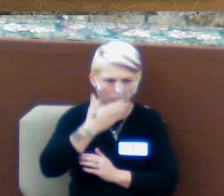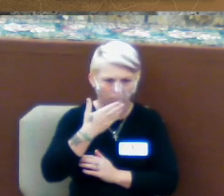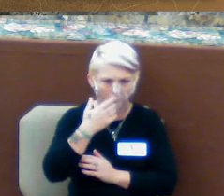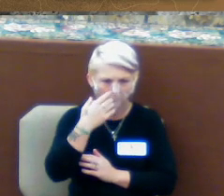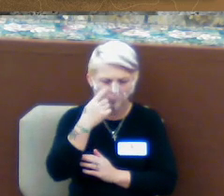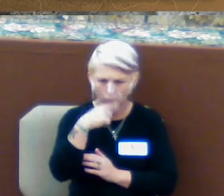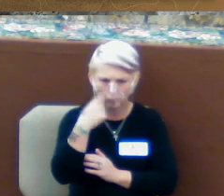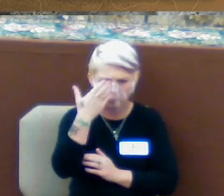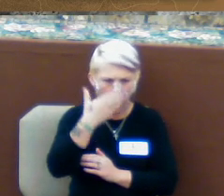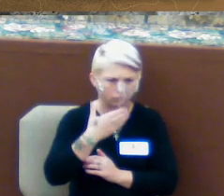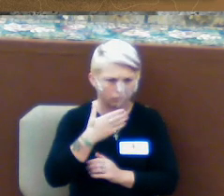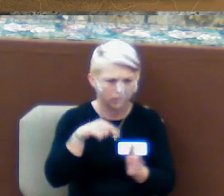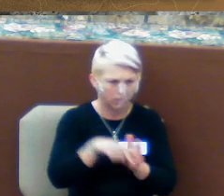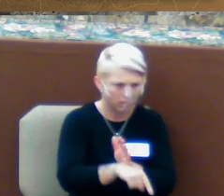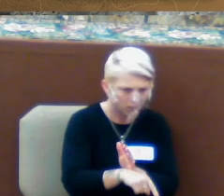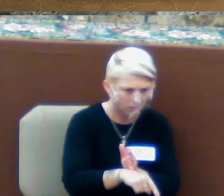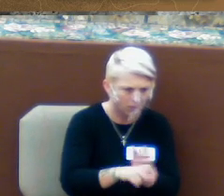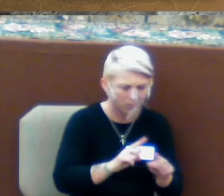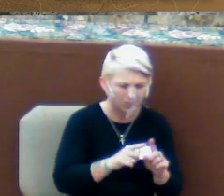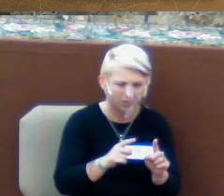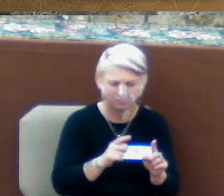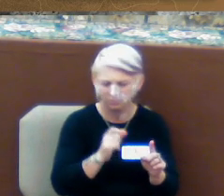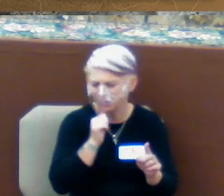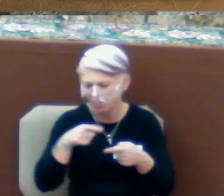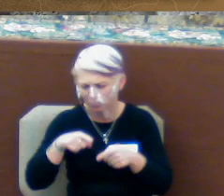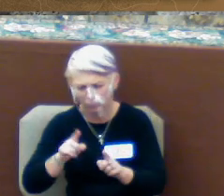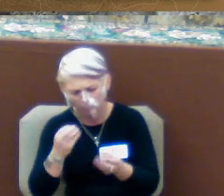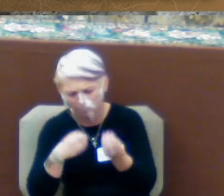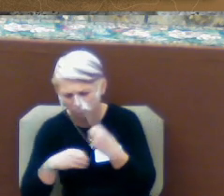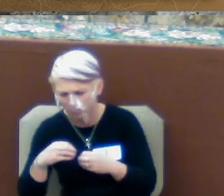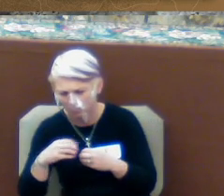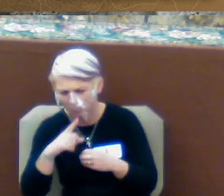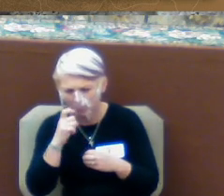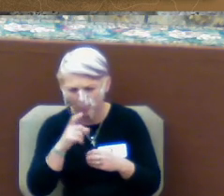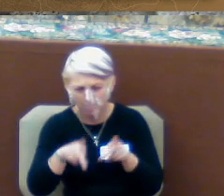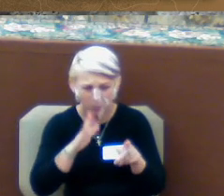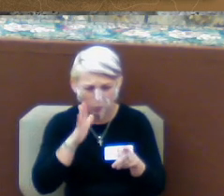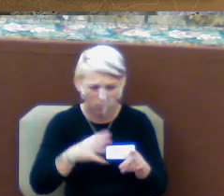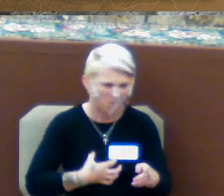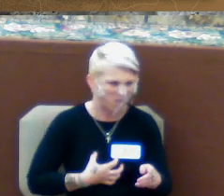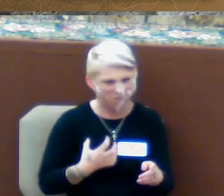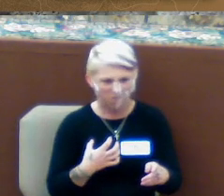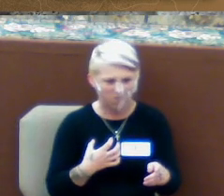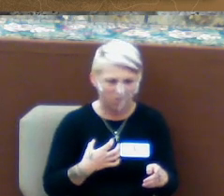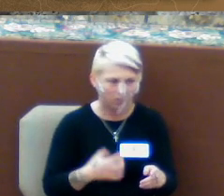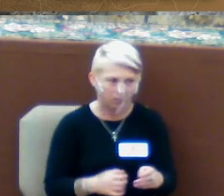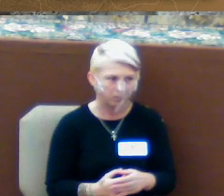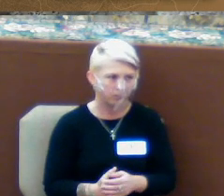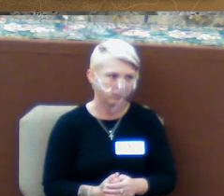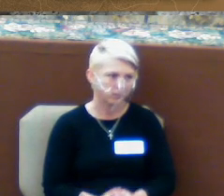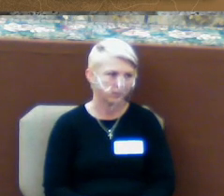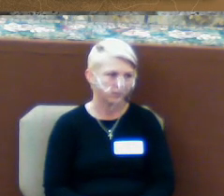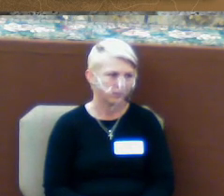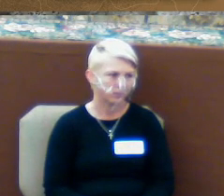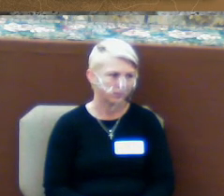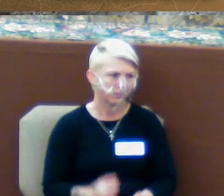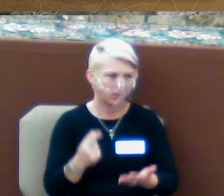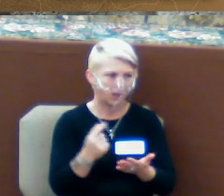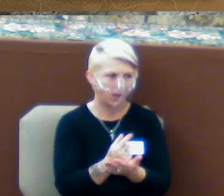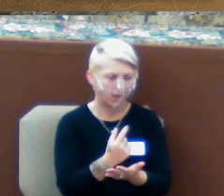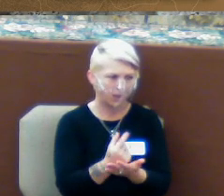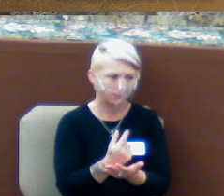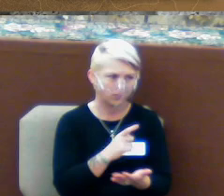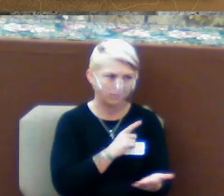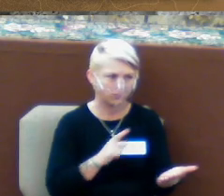kill him. But they said, 'Not during the feast, lest there will be an uproar among the people.'" The Gospel